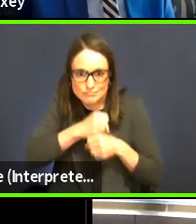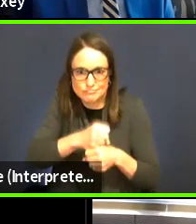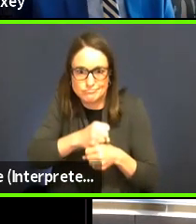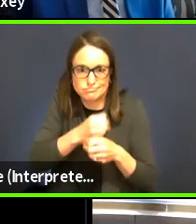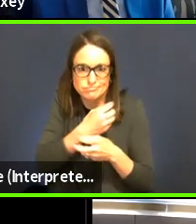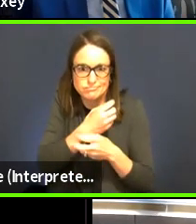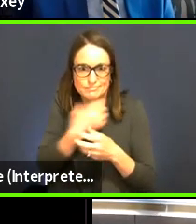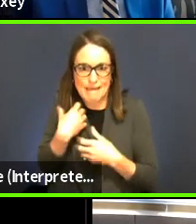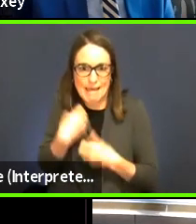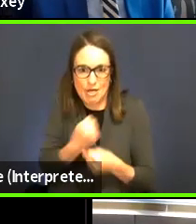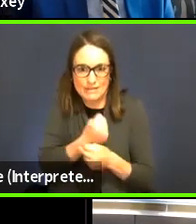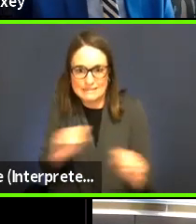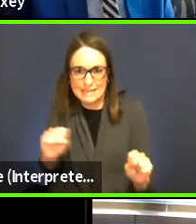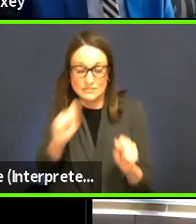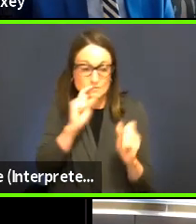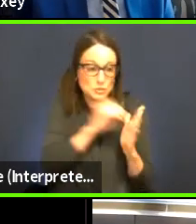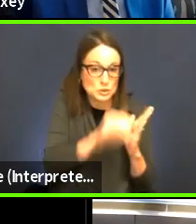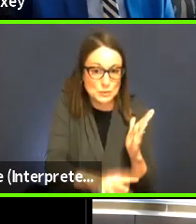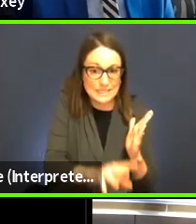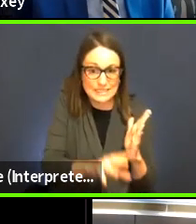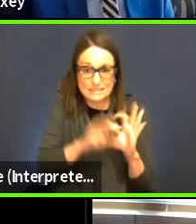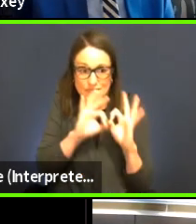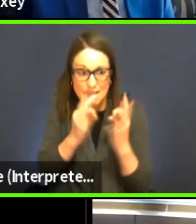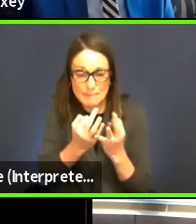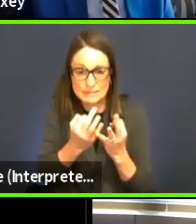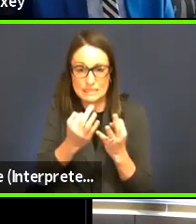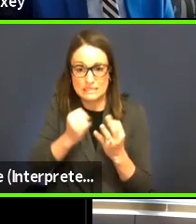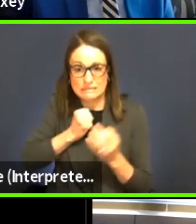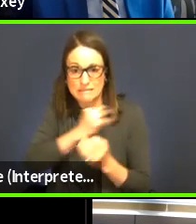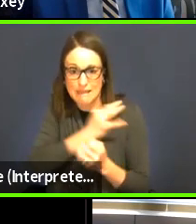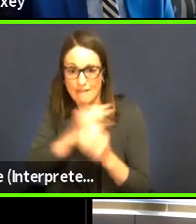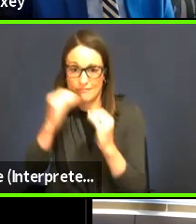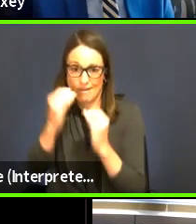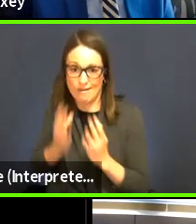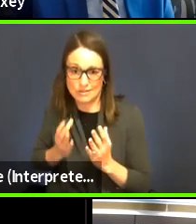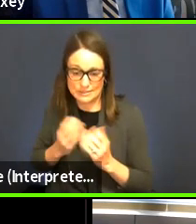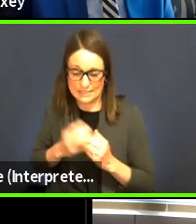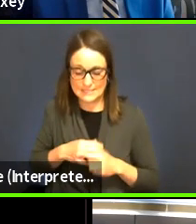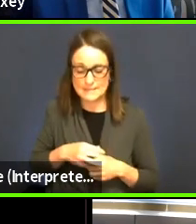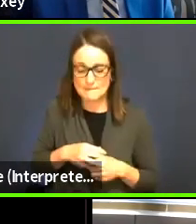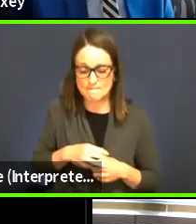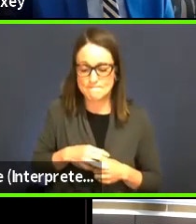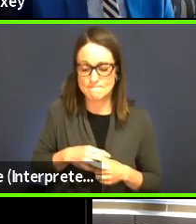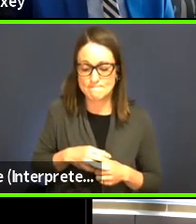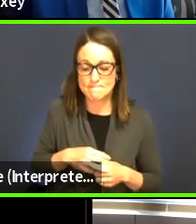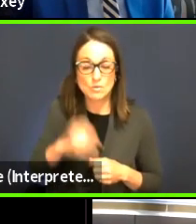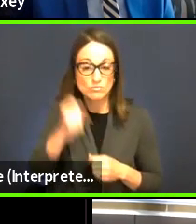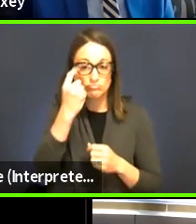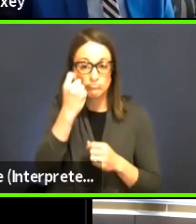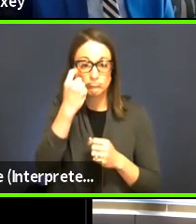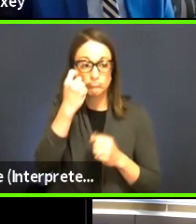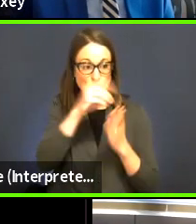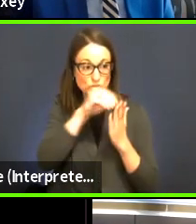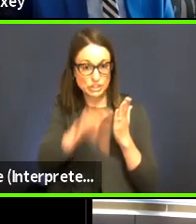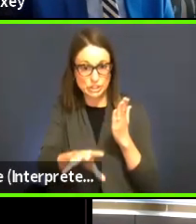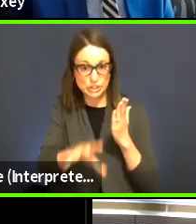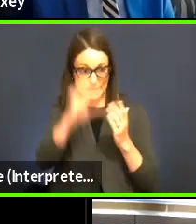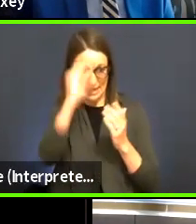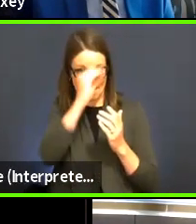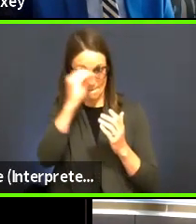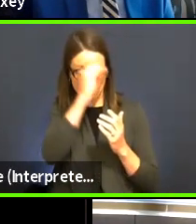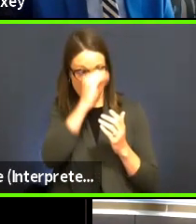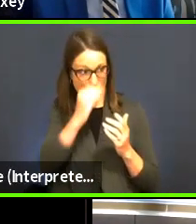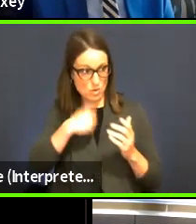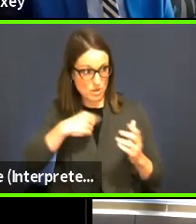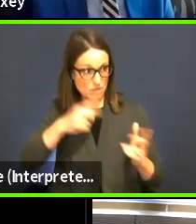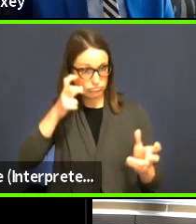families, our staff, and our faculty. We spent time collecting student input through a variety of means and made the decision to hold our